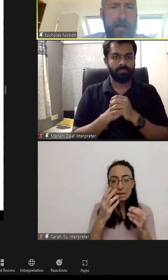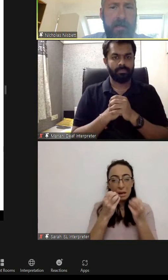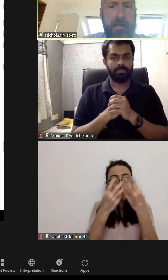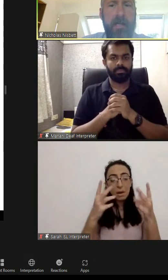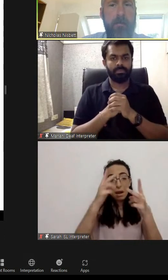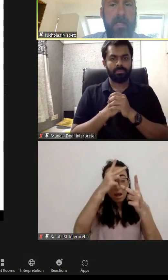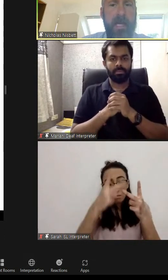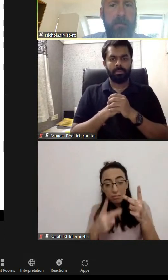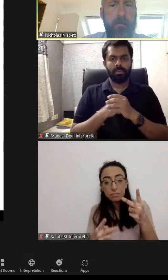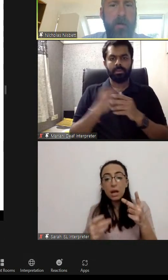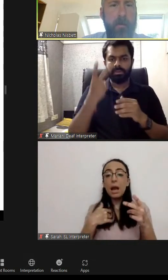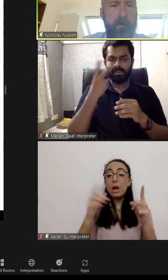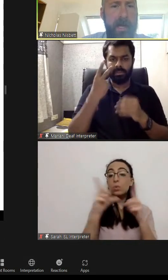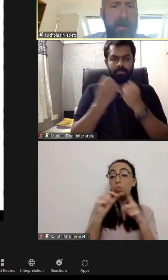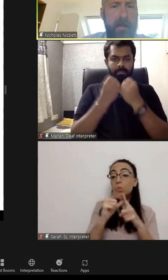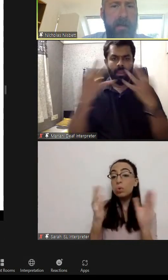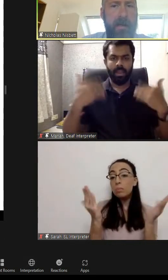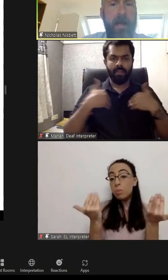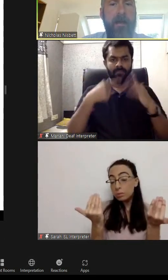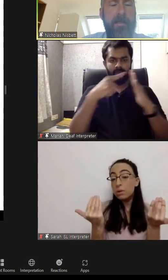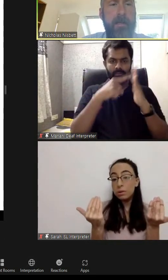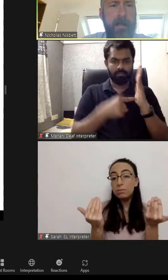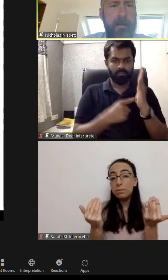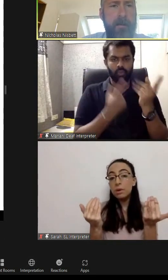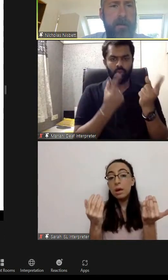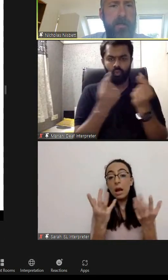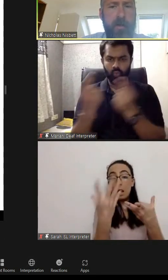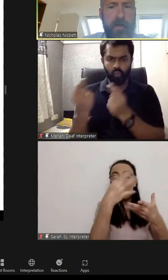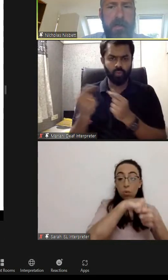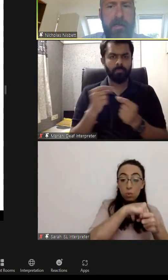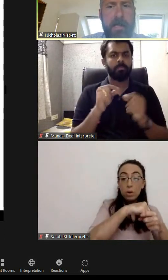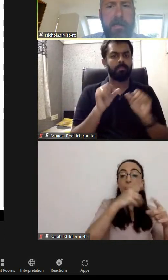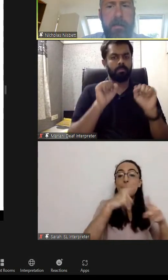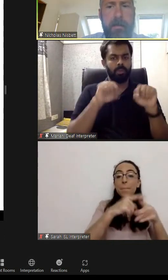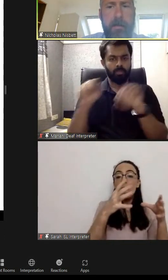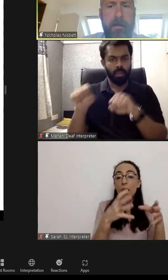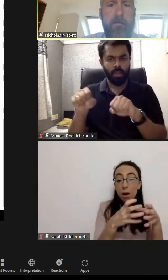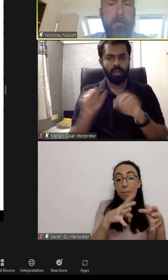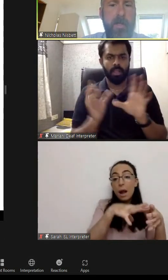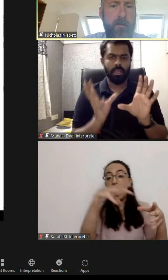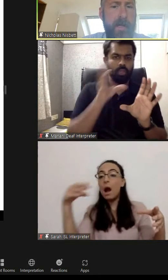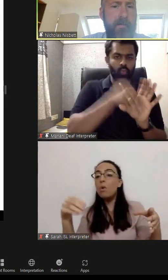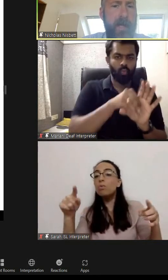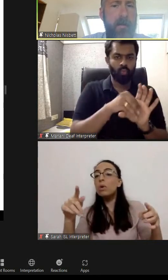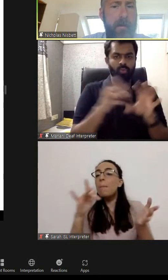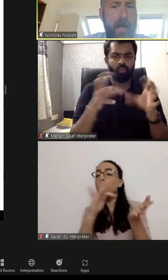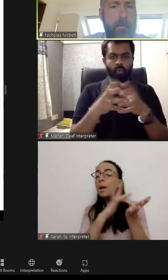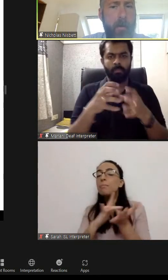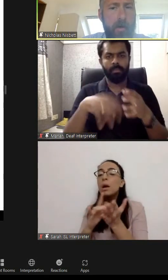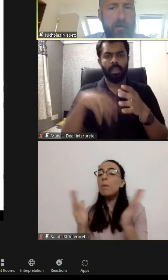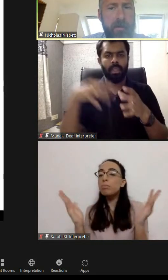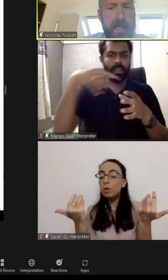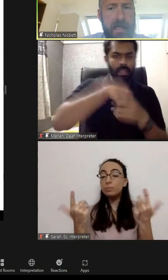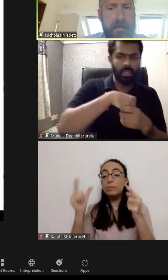equity-sensitive actions that can be taken both within and outside of the nutrition sector, from universal